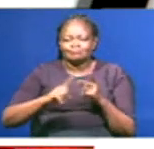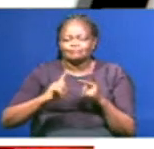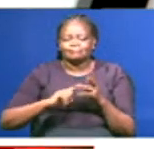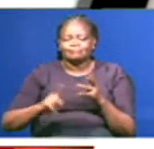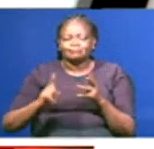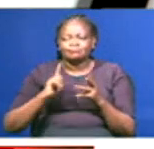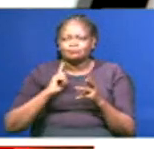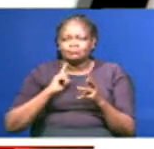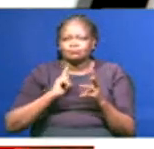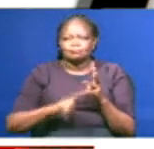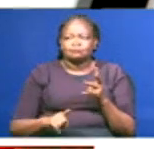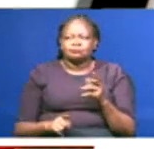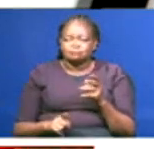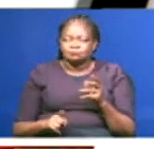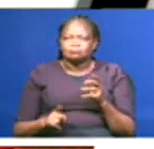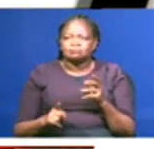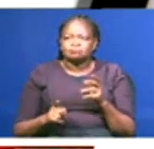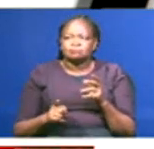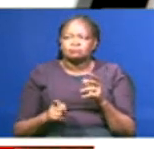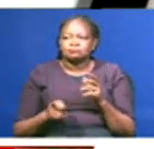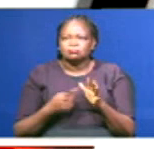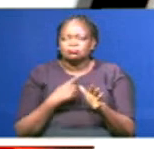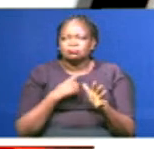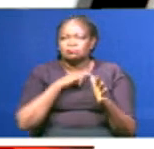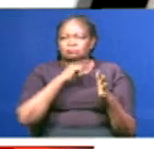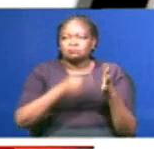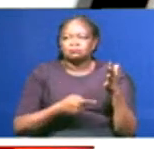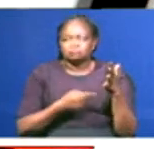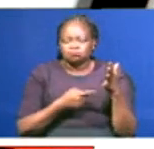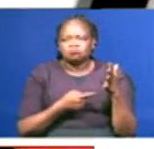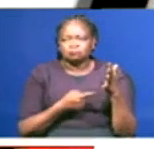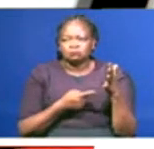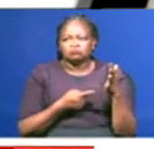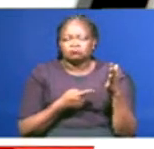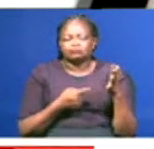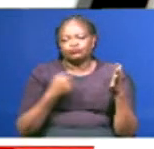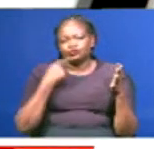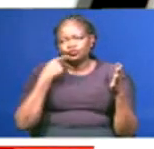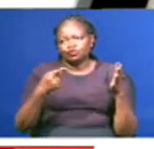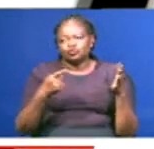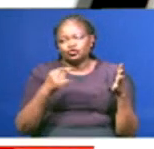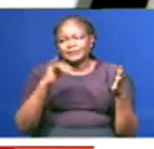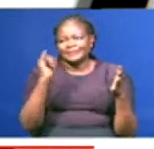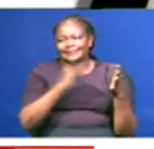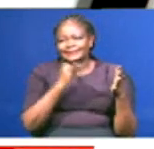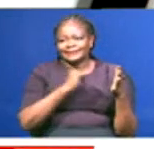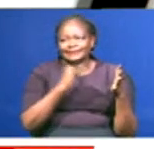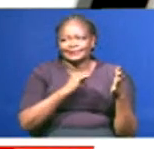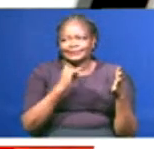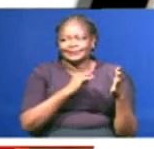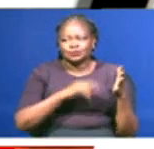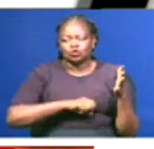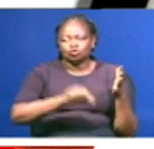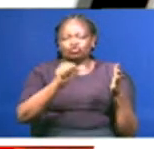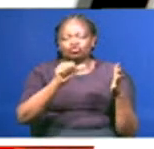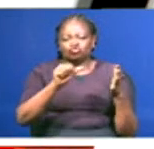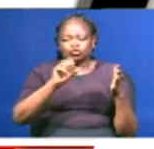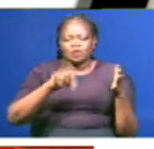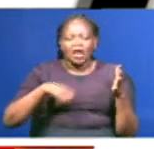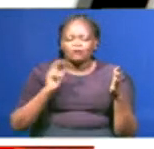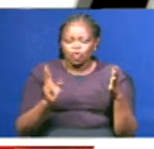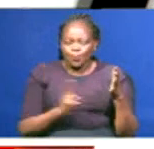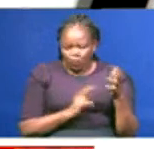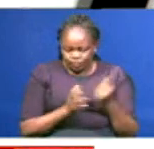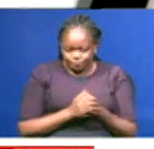Lokoron, the Tarkwel Escarpment, and Ombolion areas have been told to stay put and to continue with their daily activities.